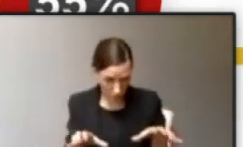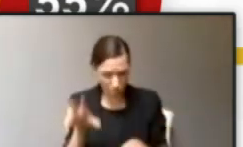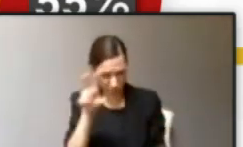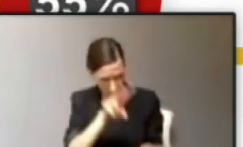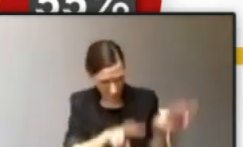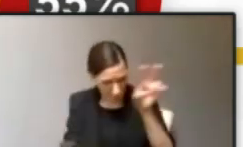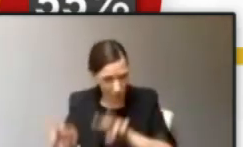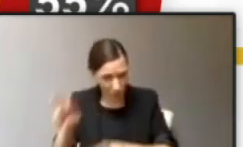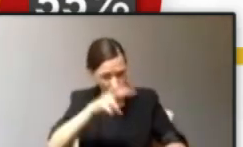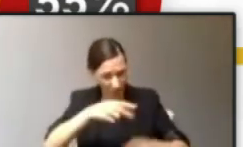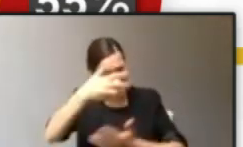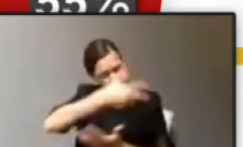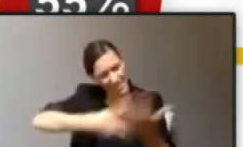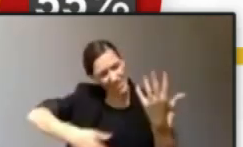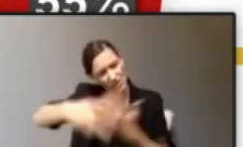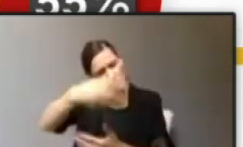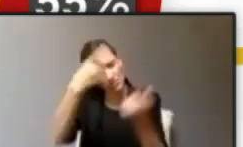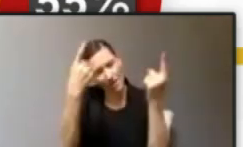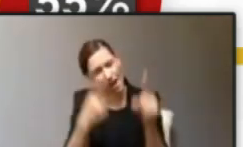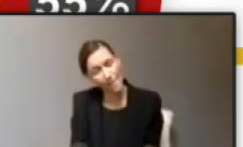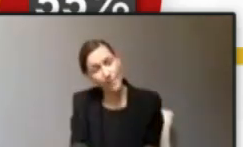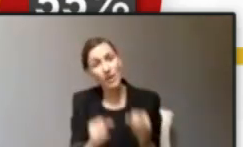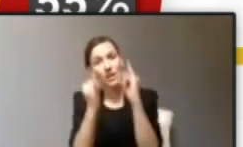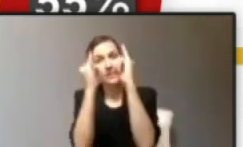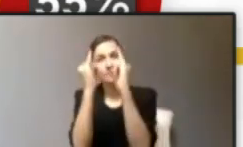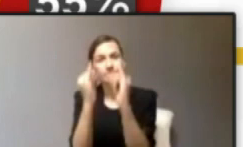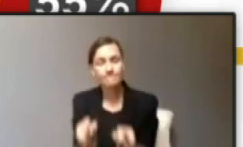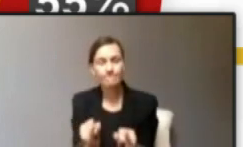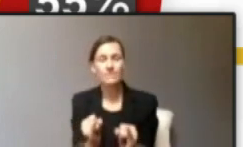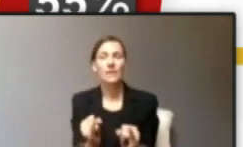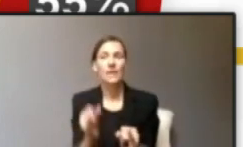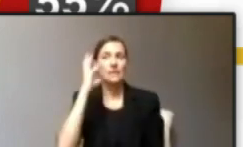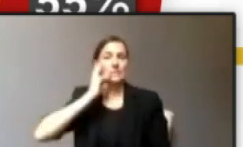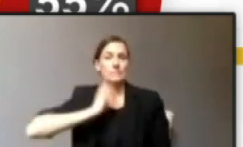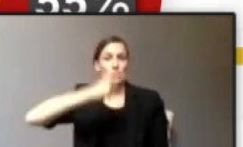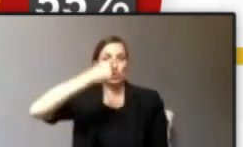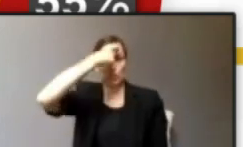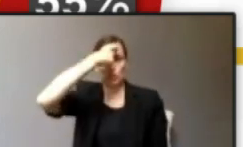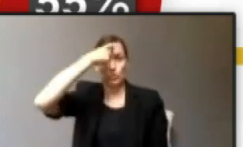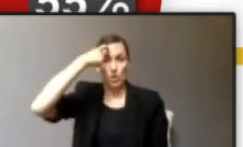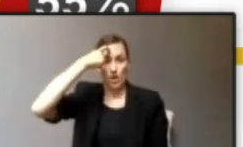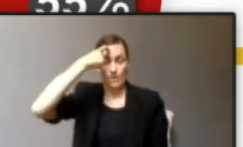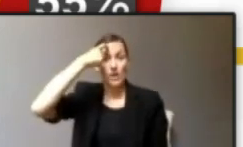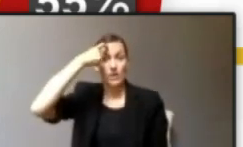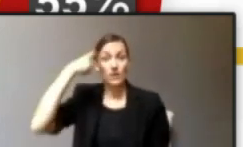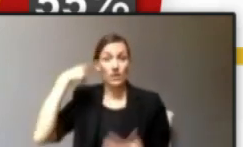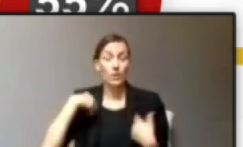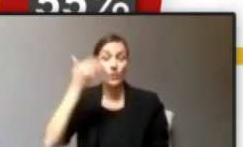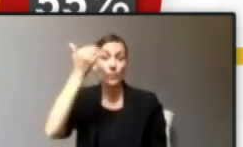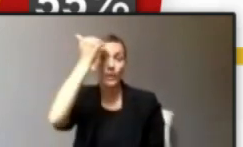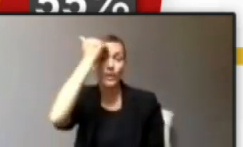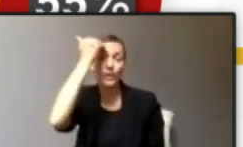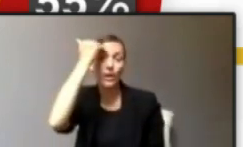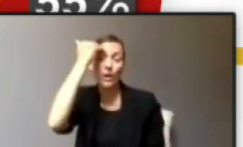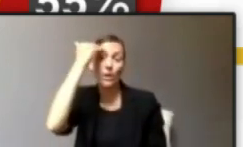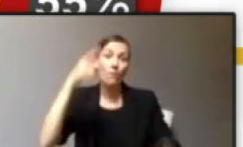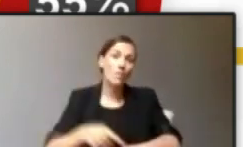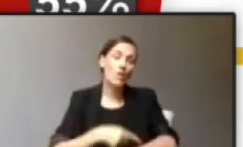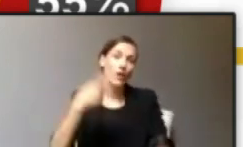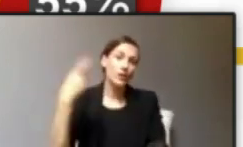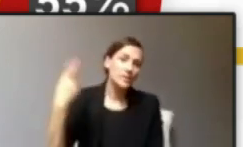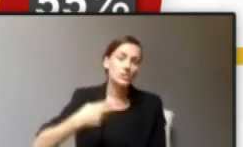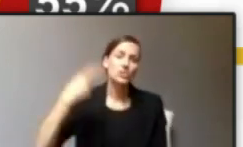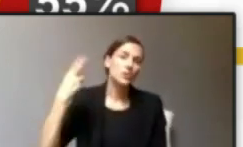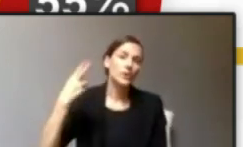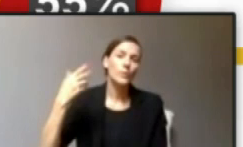interactions that occur when individuals are exposed to trauma. What we know from a long history of this work is